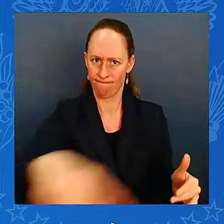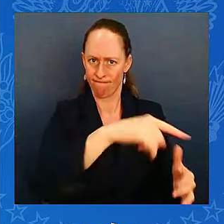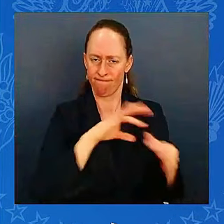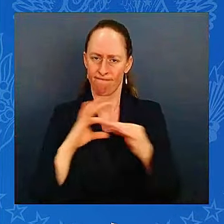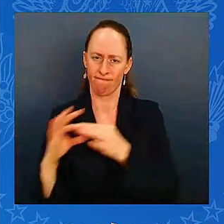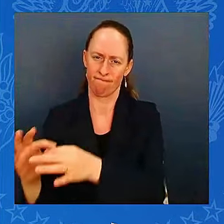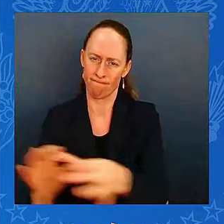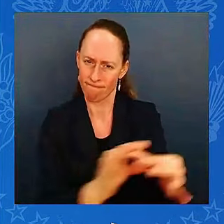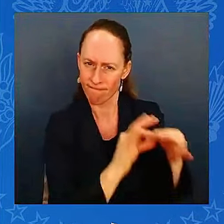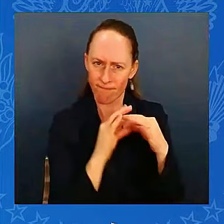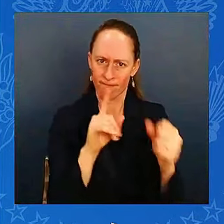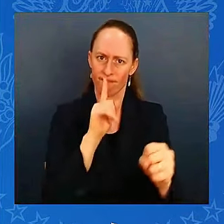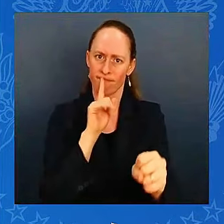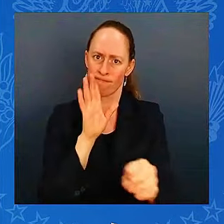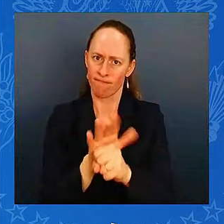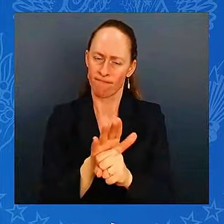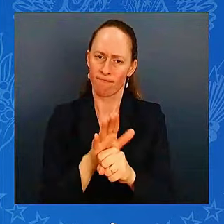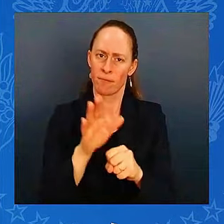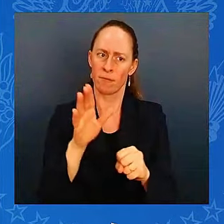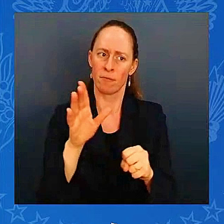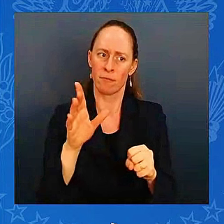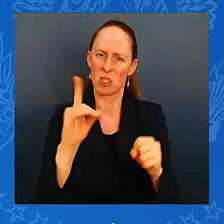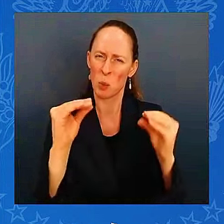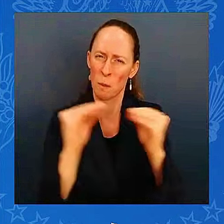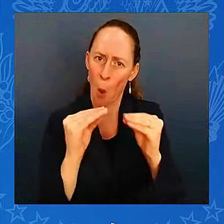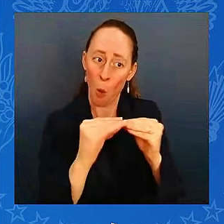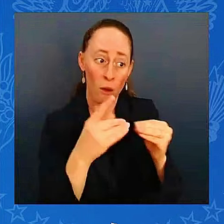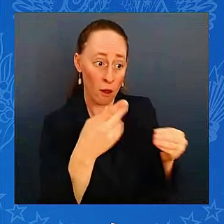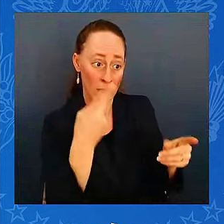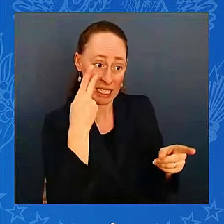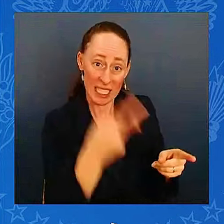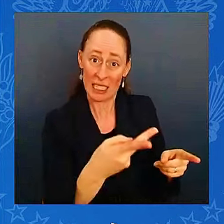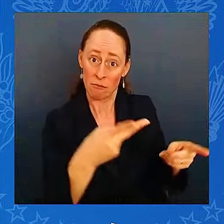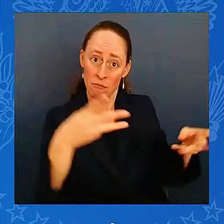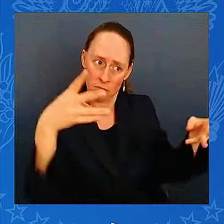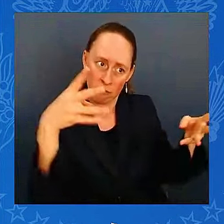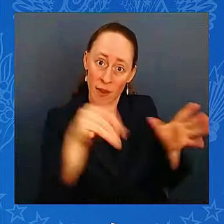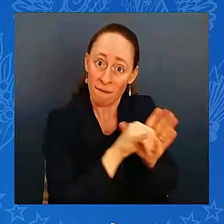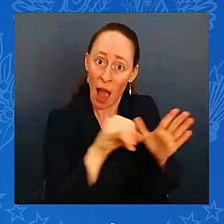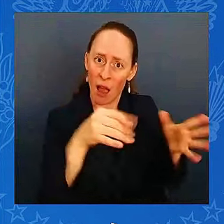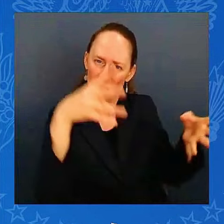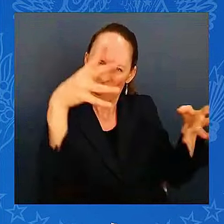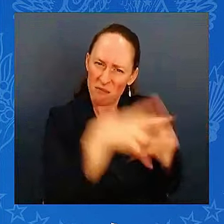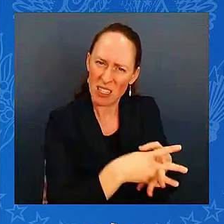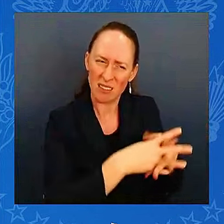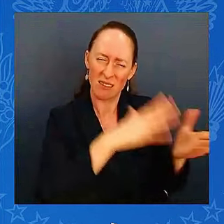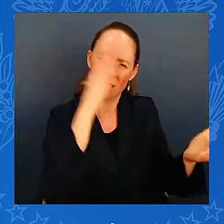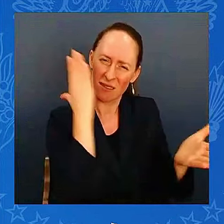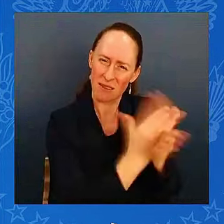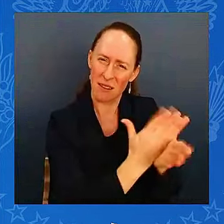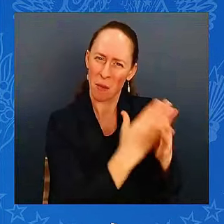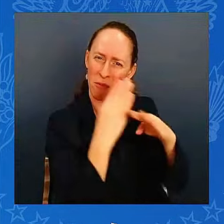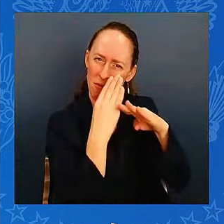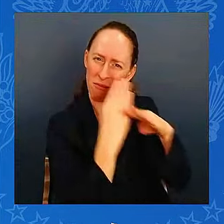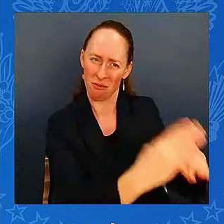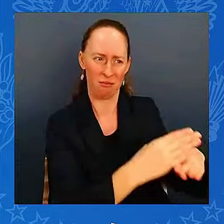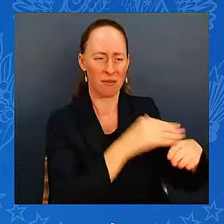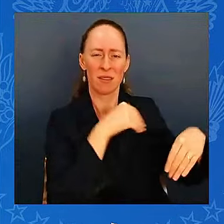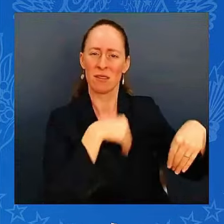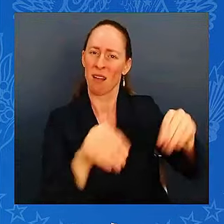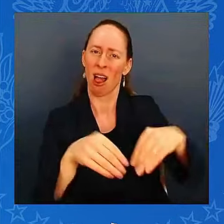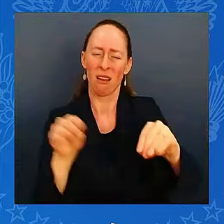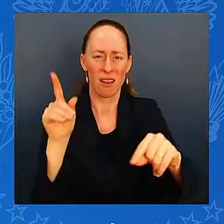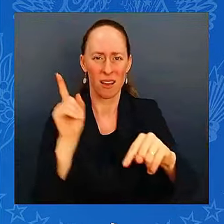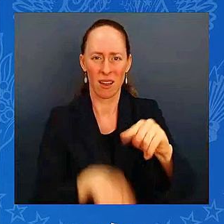stop more cartels, save more lives. I also want to thank the leaders here who are stepping up and launching a new initiatives